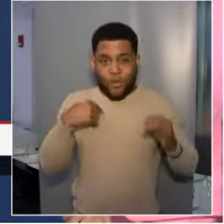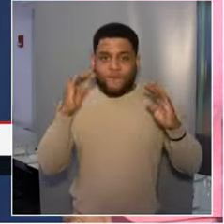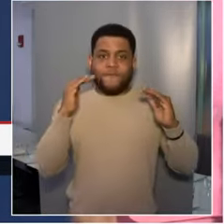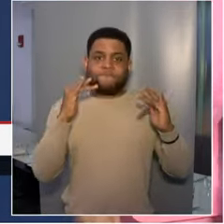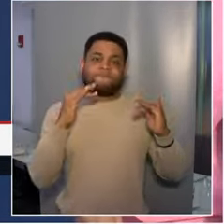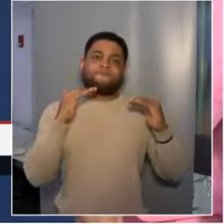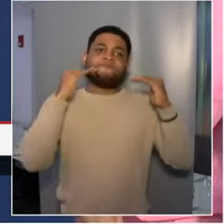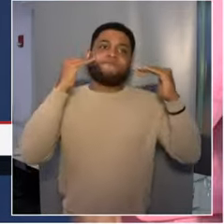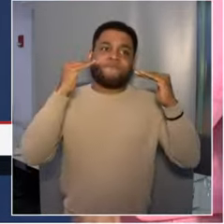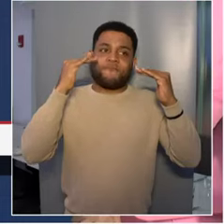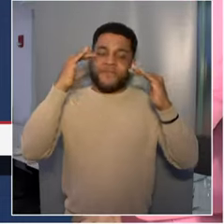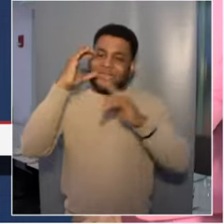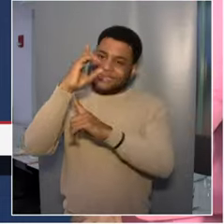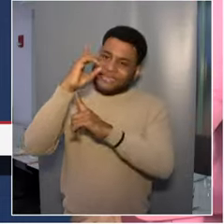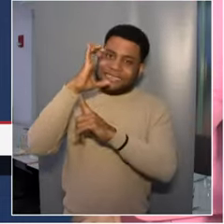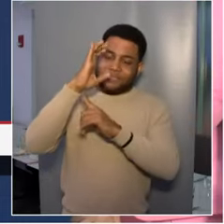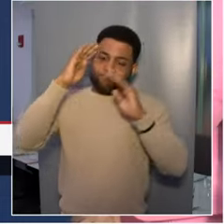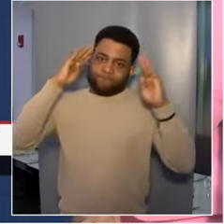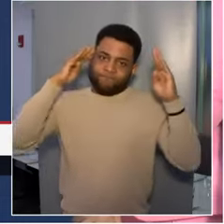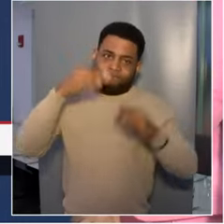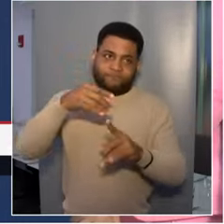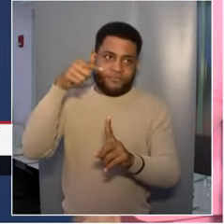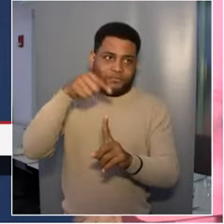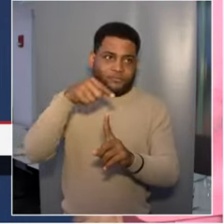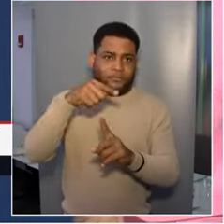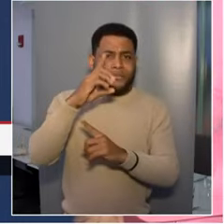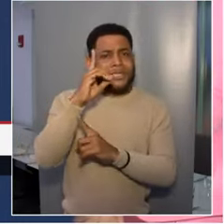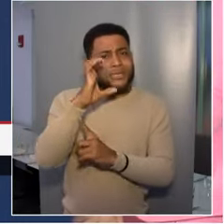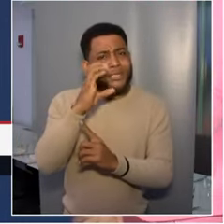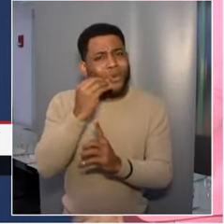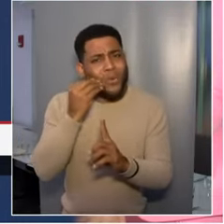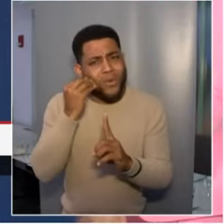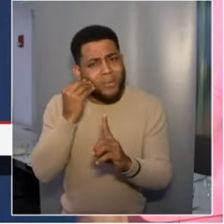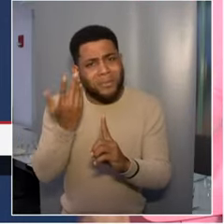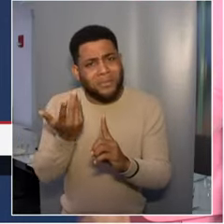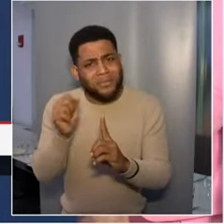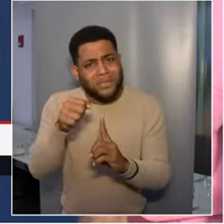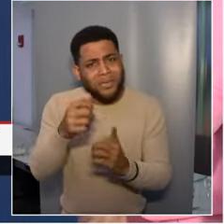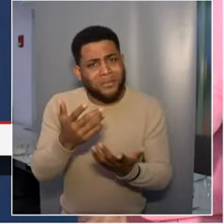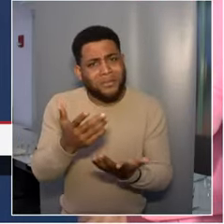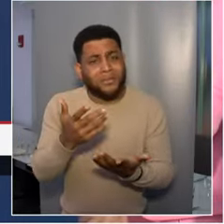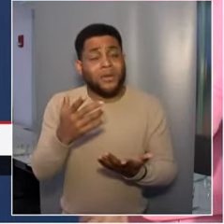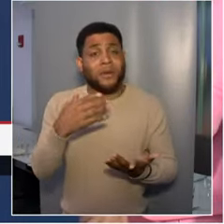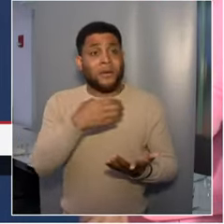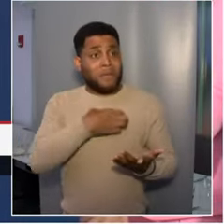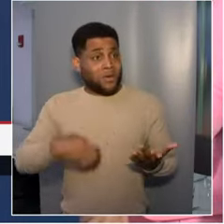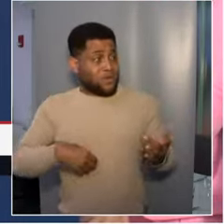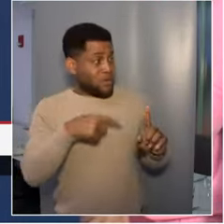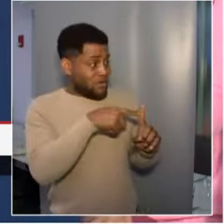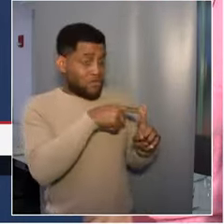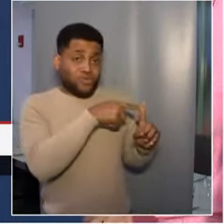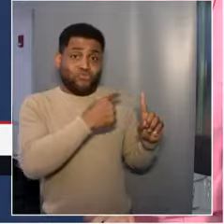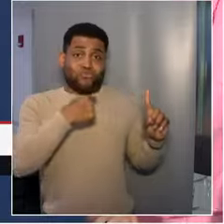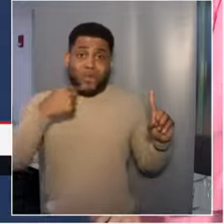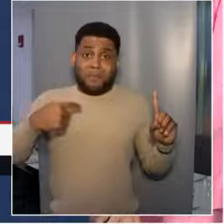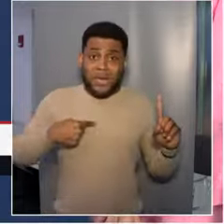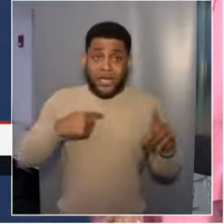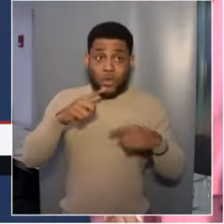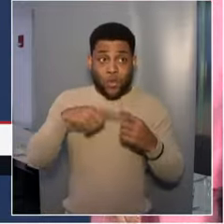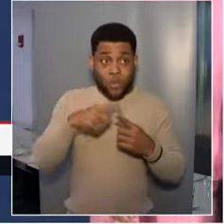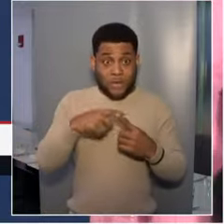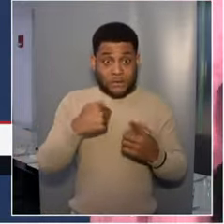D.C. is home. And the mayor told me when I said we probably